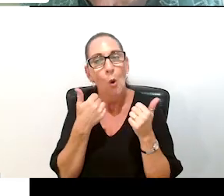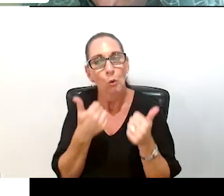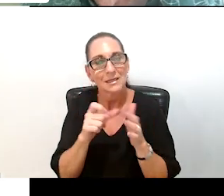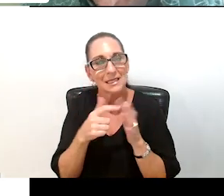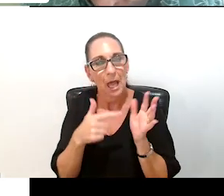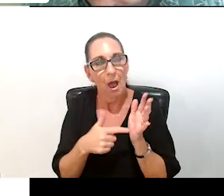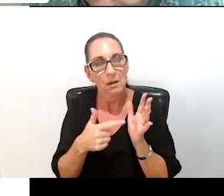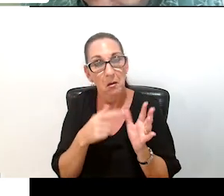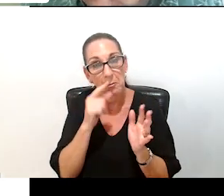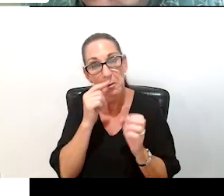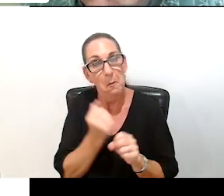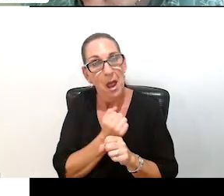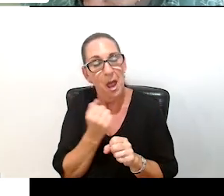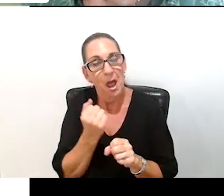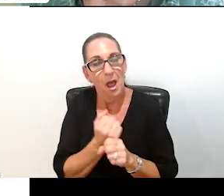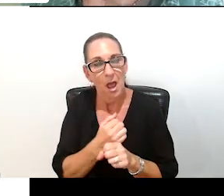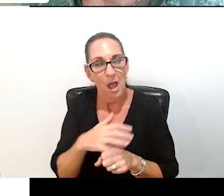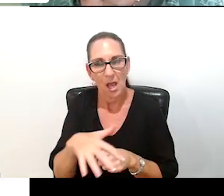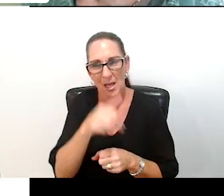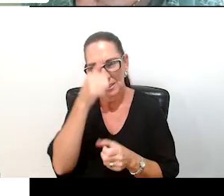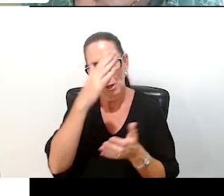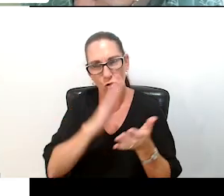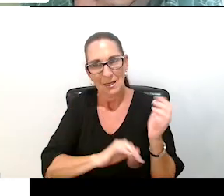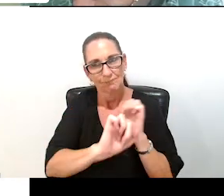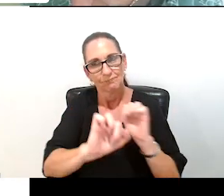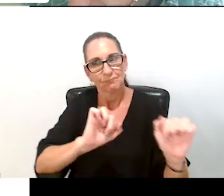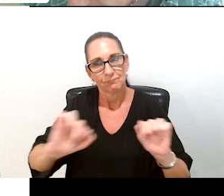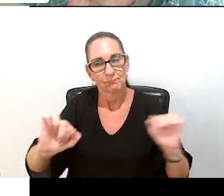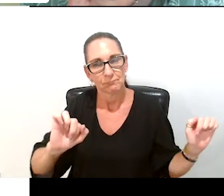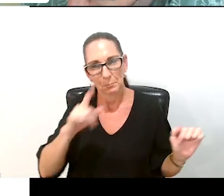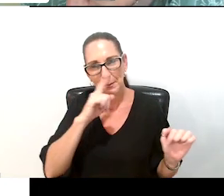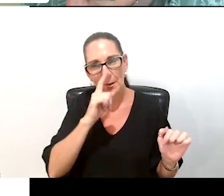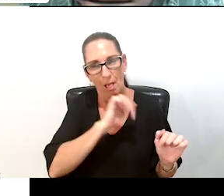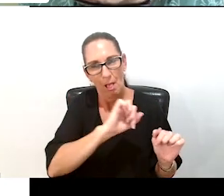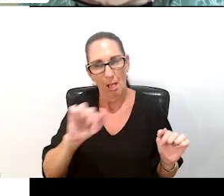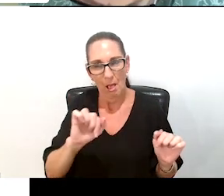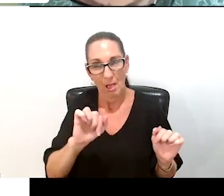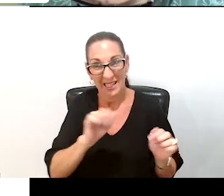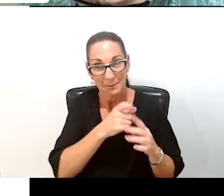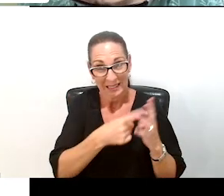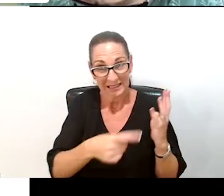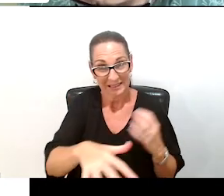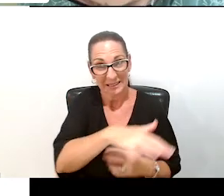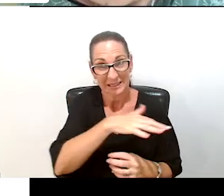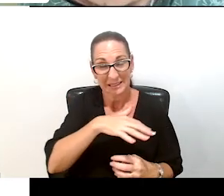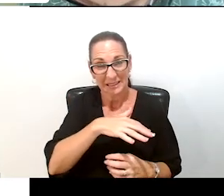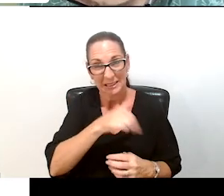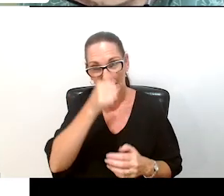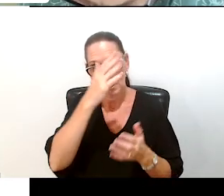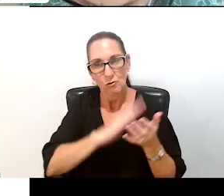also make the experiences of people with disabilities,